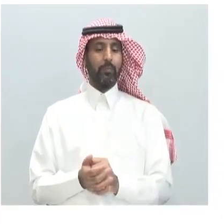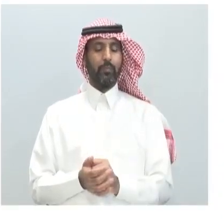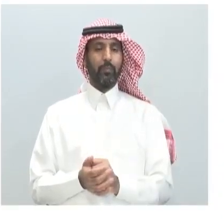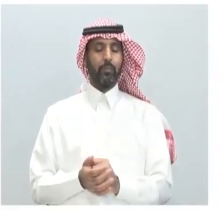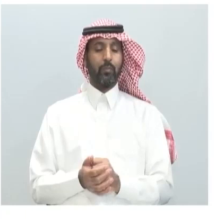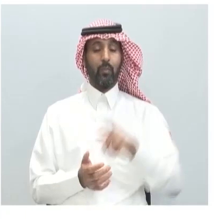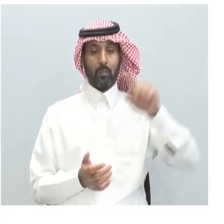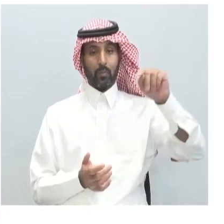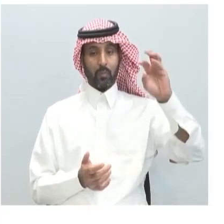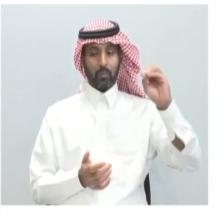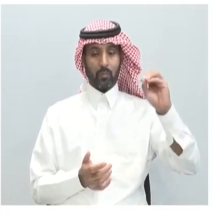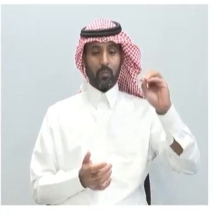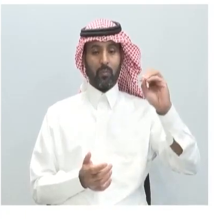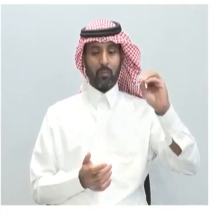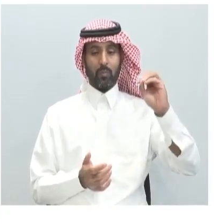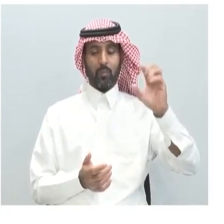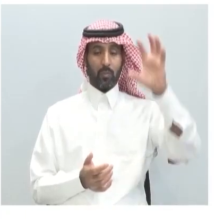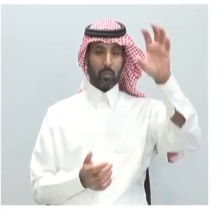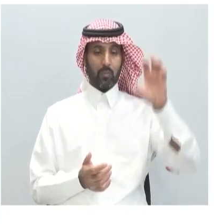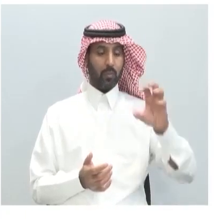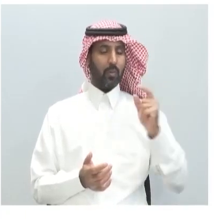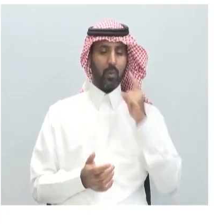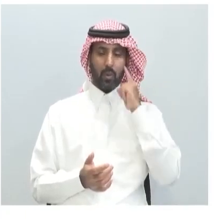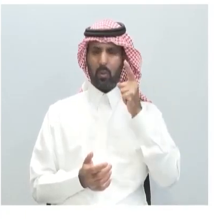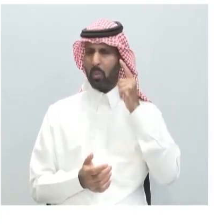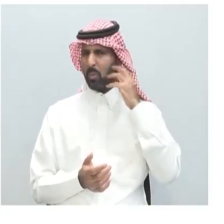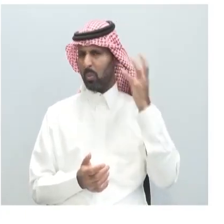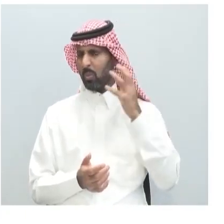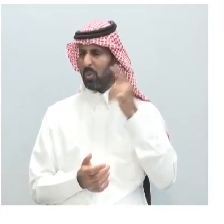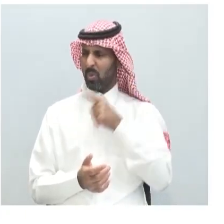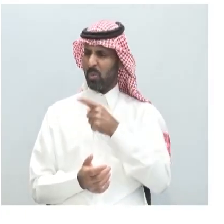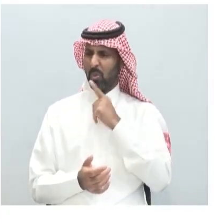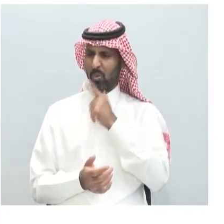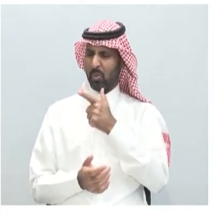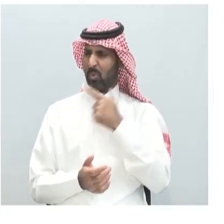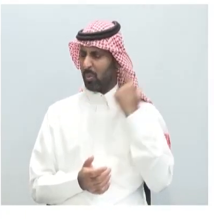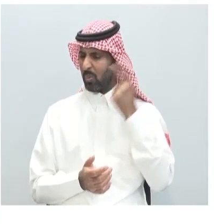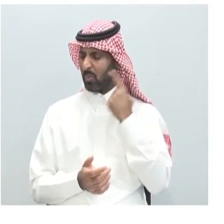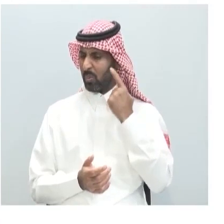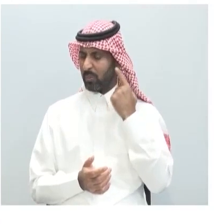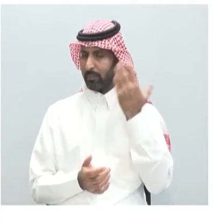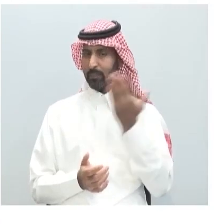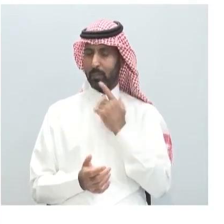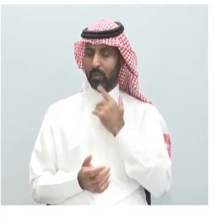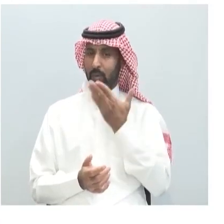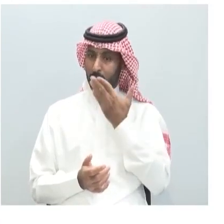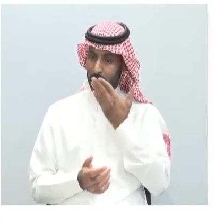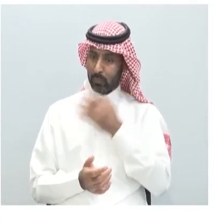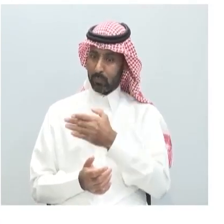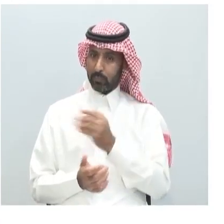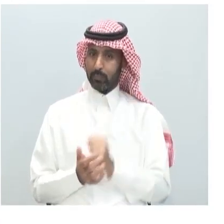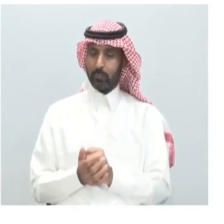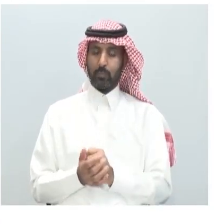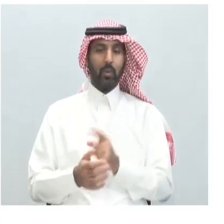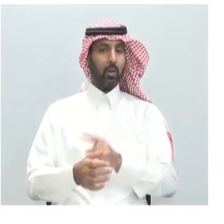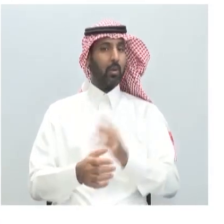Yes, that's correct. You're too noisy. You're too noisy. And the second one here, we don't have